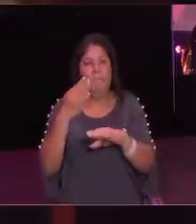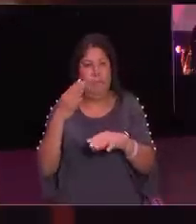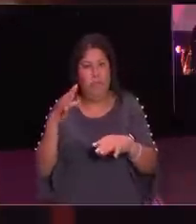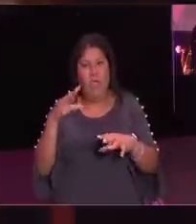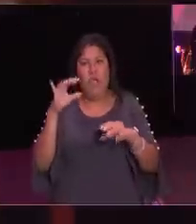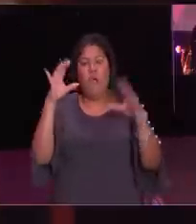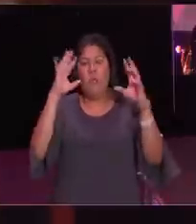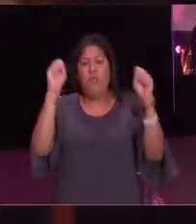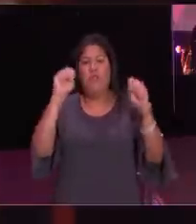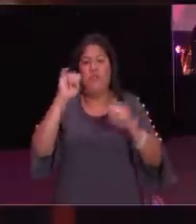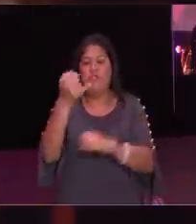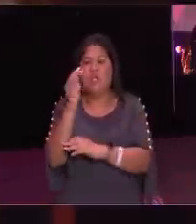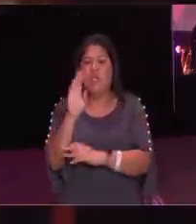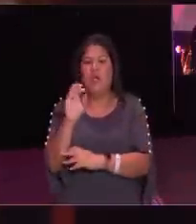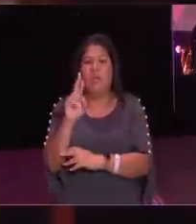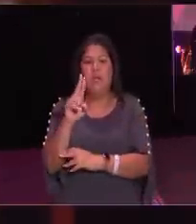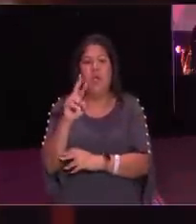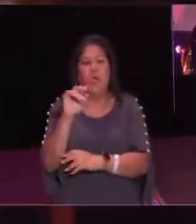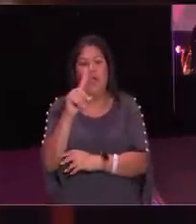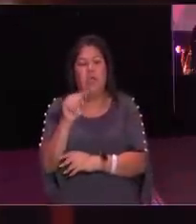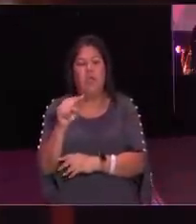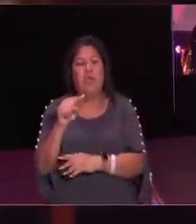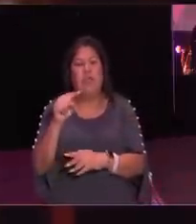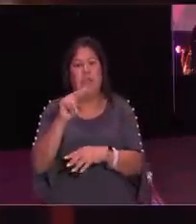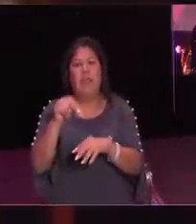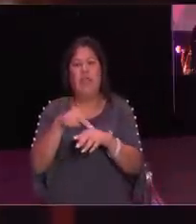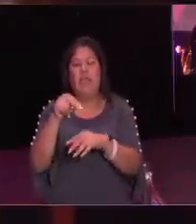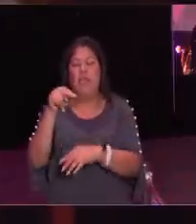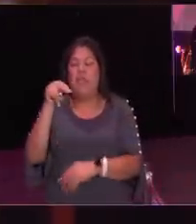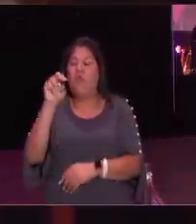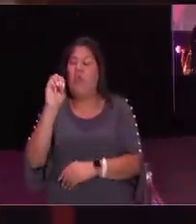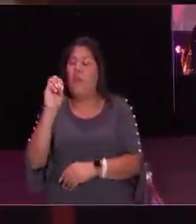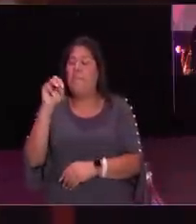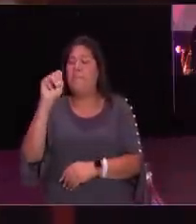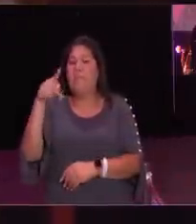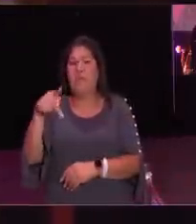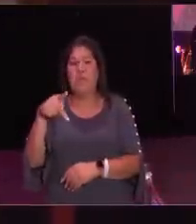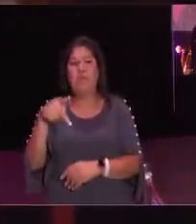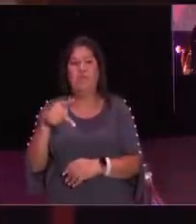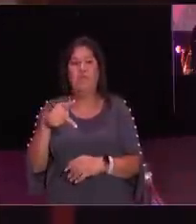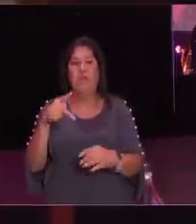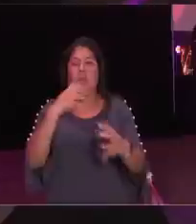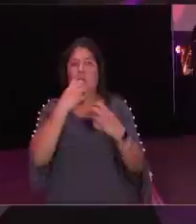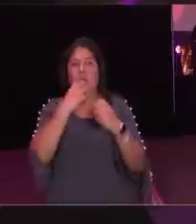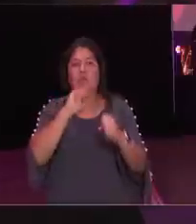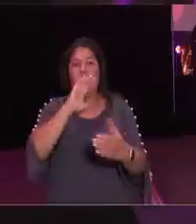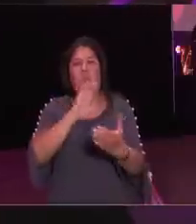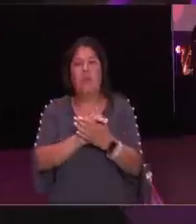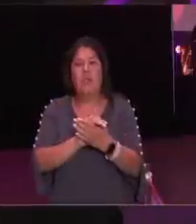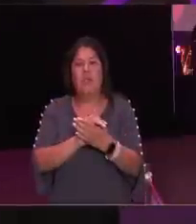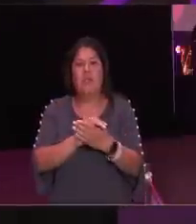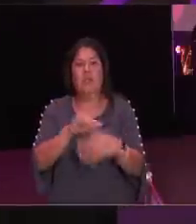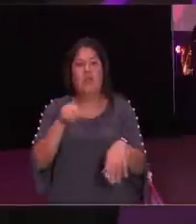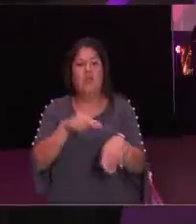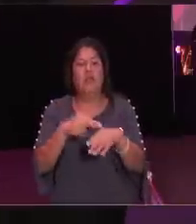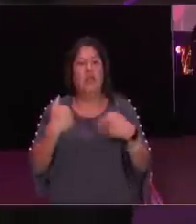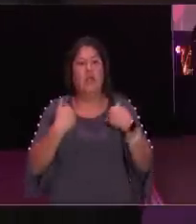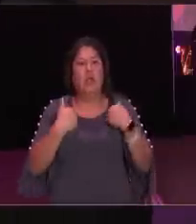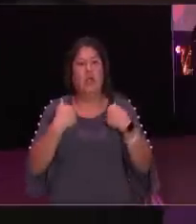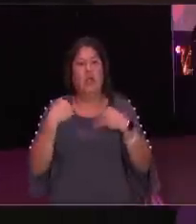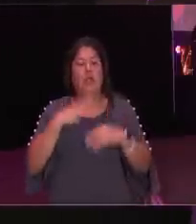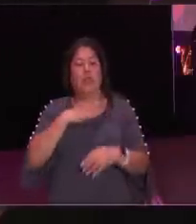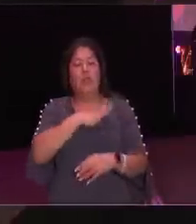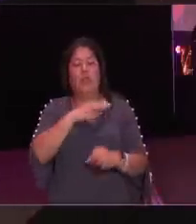the wonderful leadership that he's given the National Messengers of Peace as well. God bless him, his precious wife, our National Youth